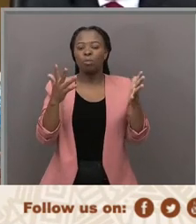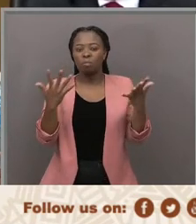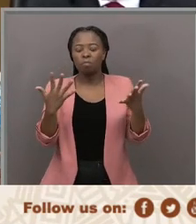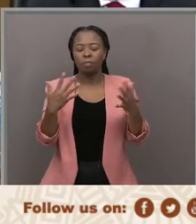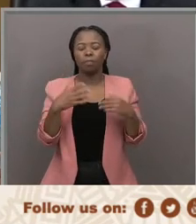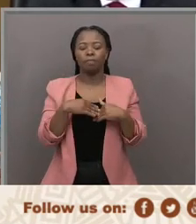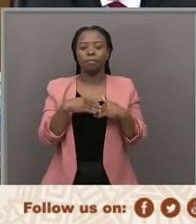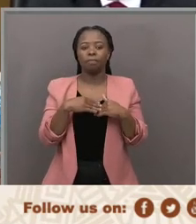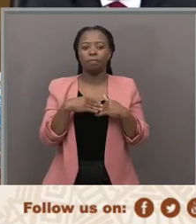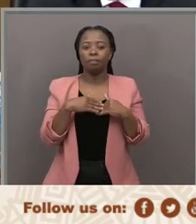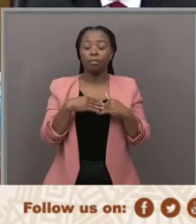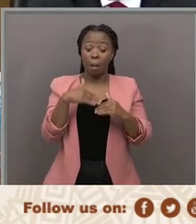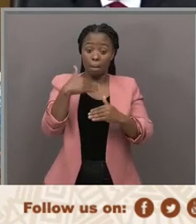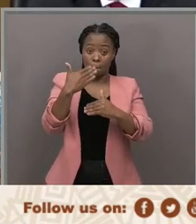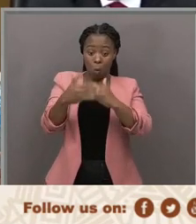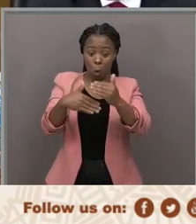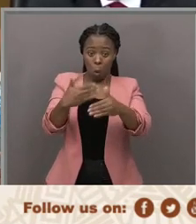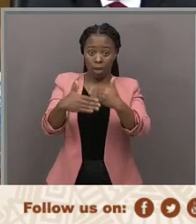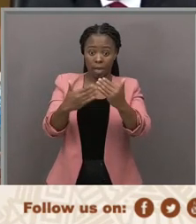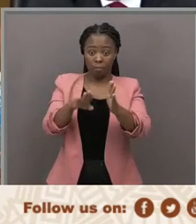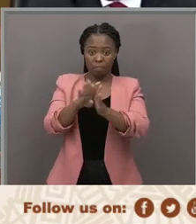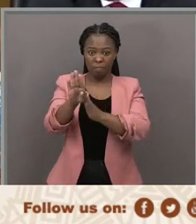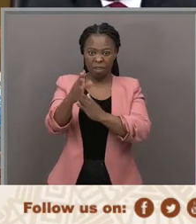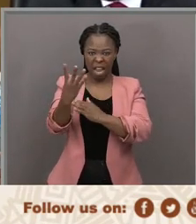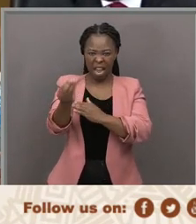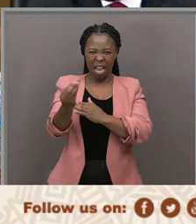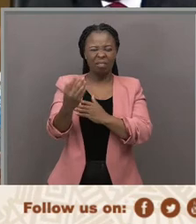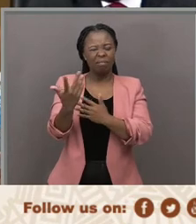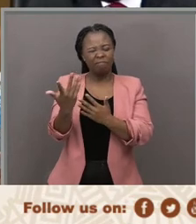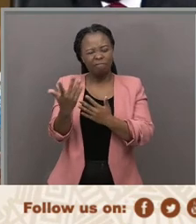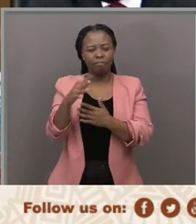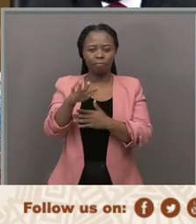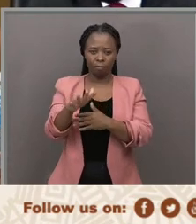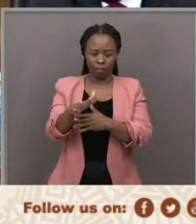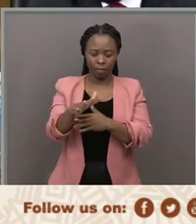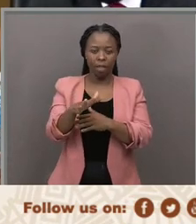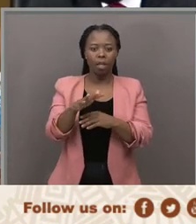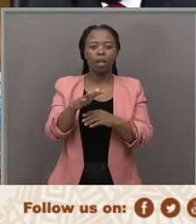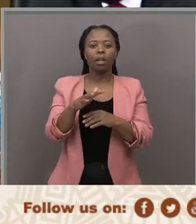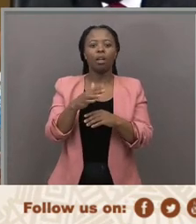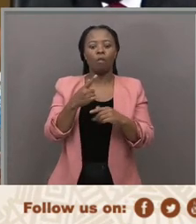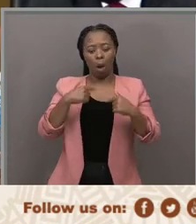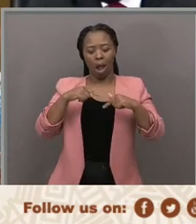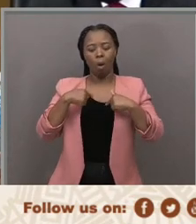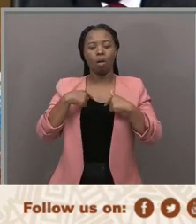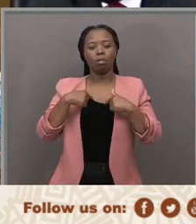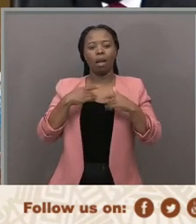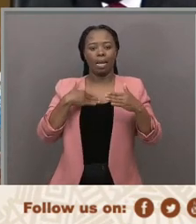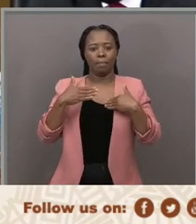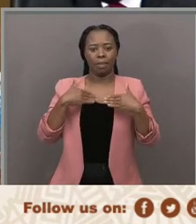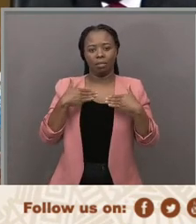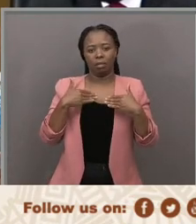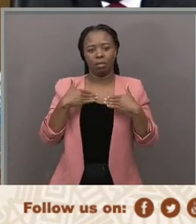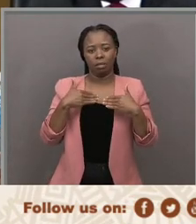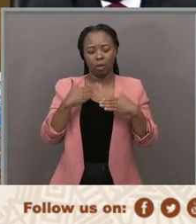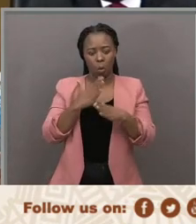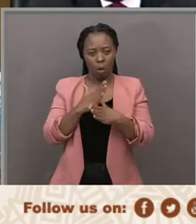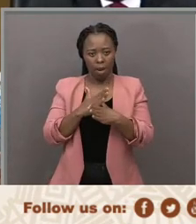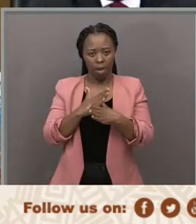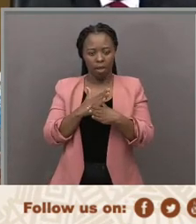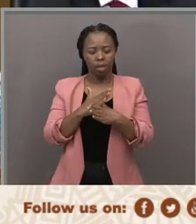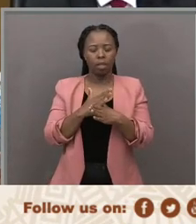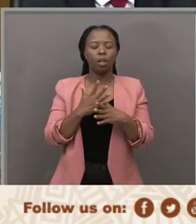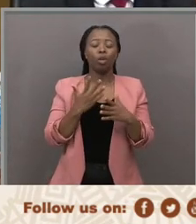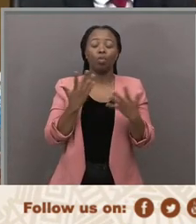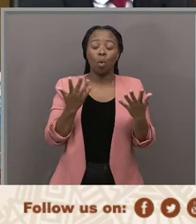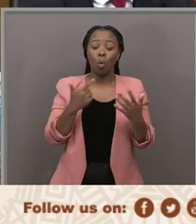as we would want, but this is an important area of focus for our administration. So, honorable members, one thing that's really concerning